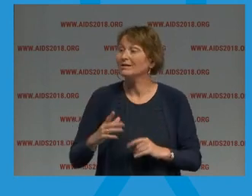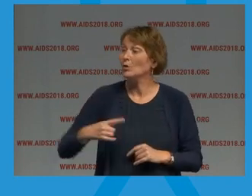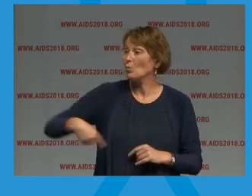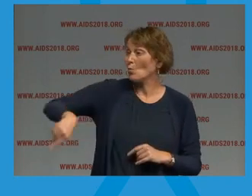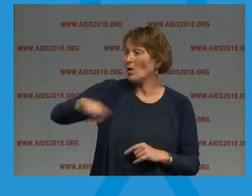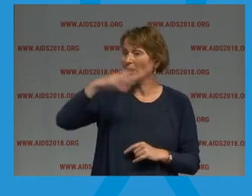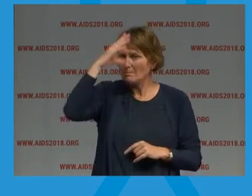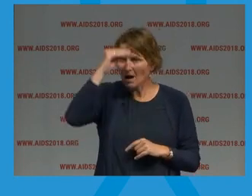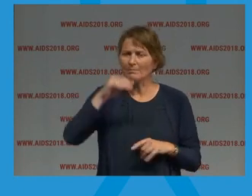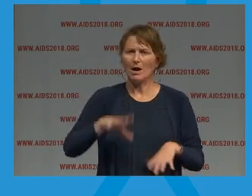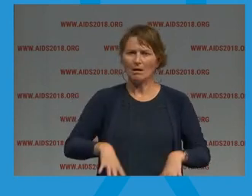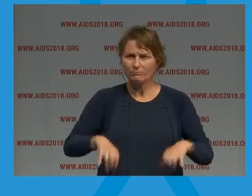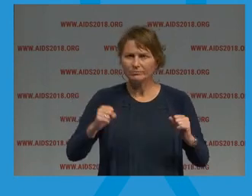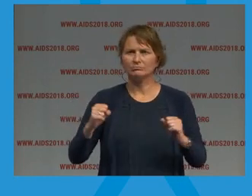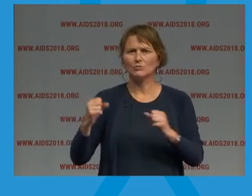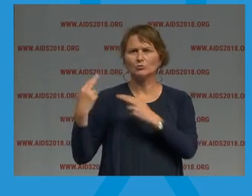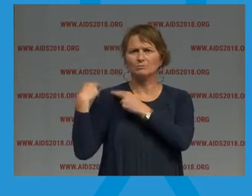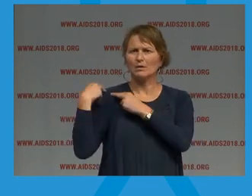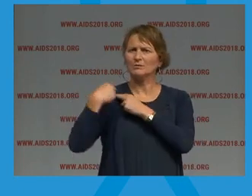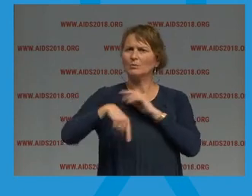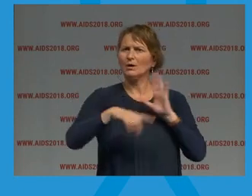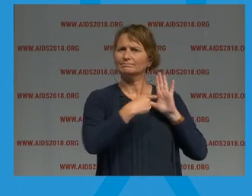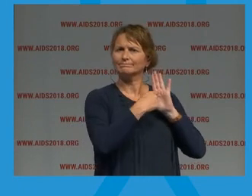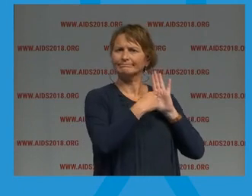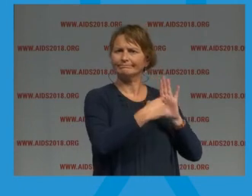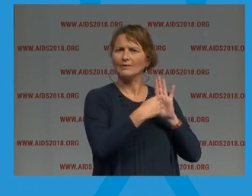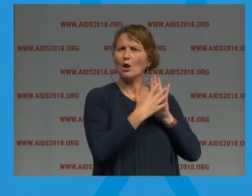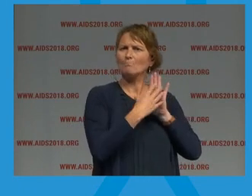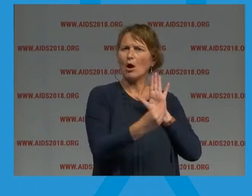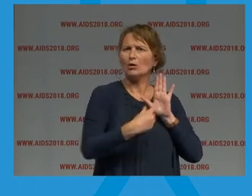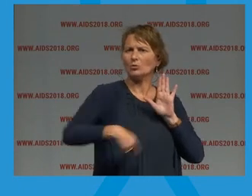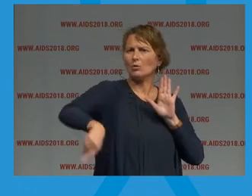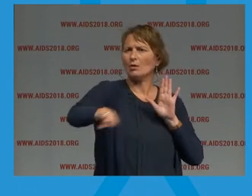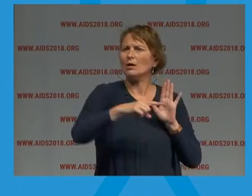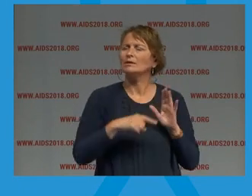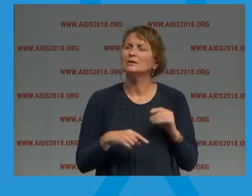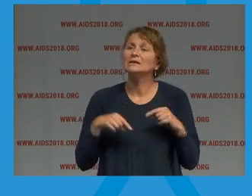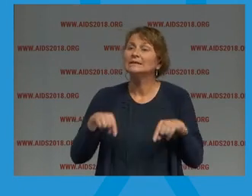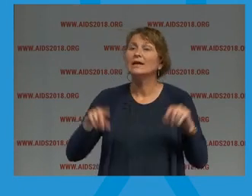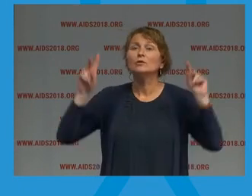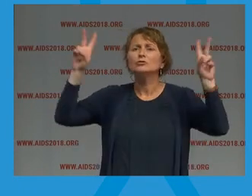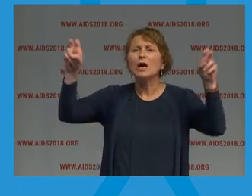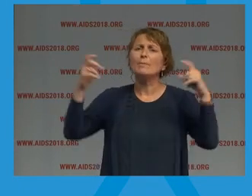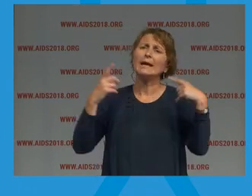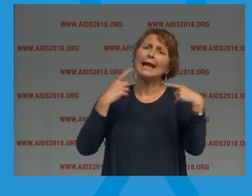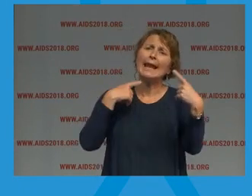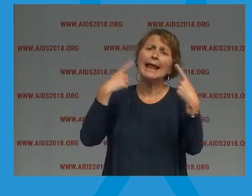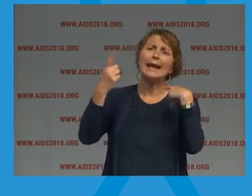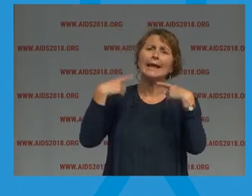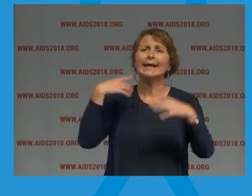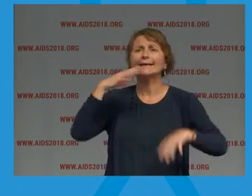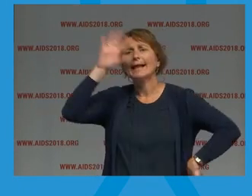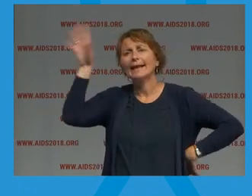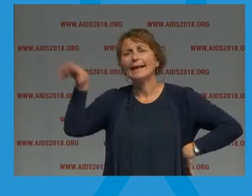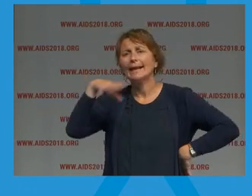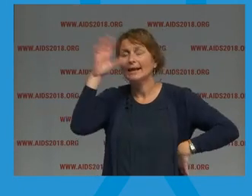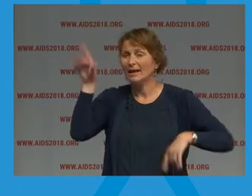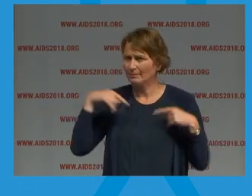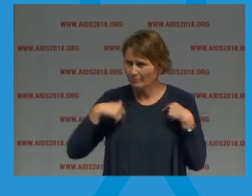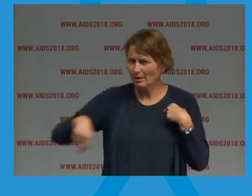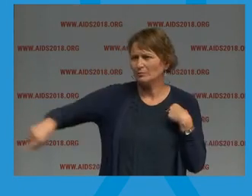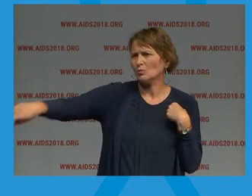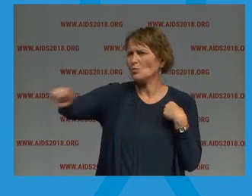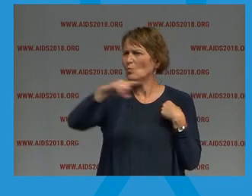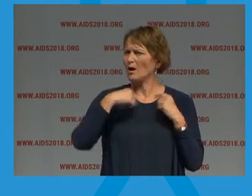men to model. And to not talk about these issues in remote ways, but to use our